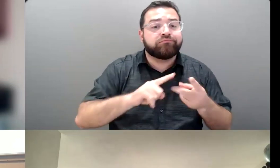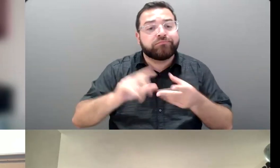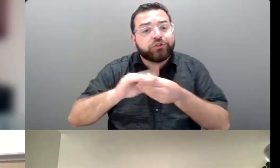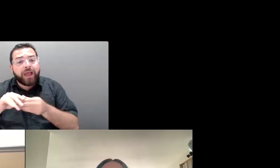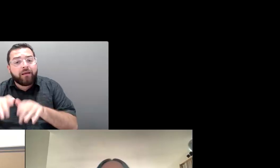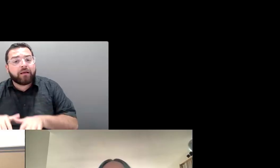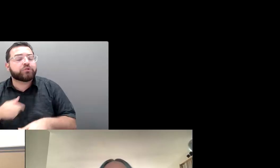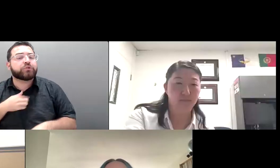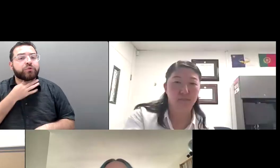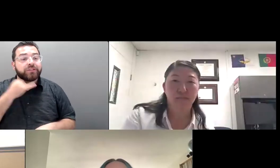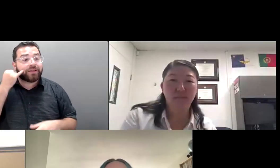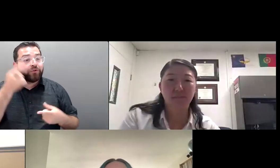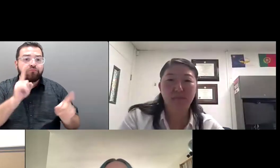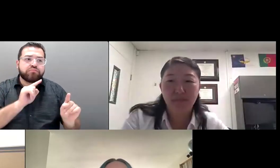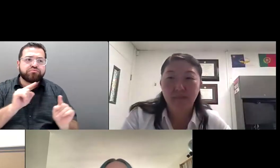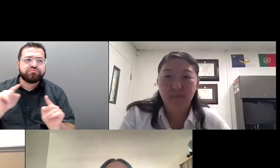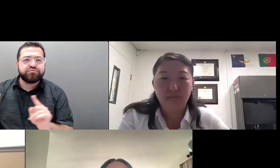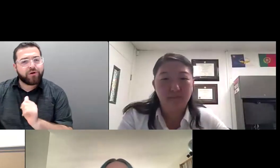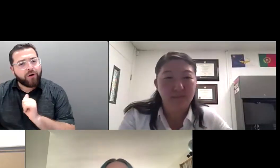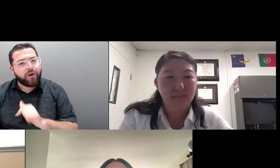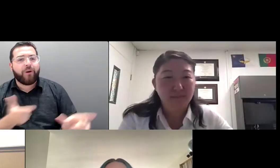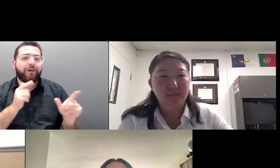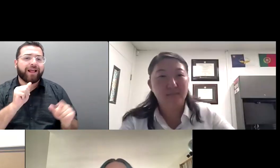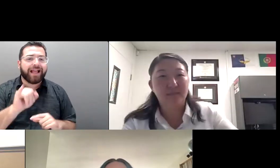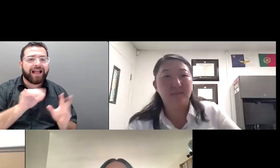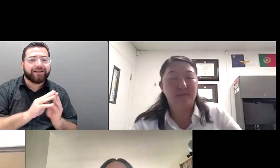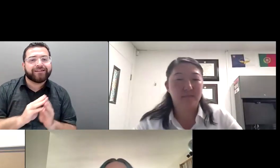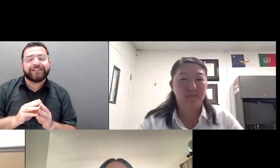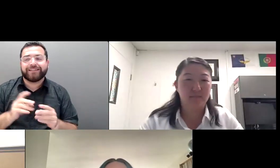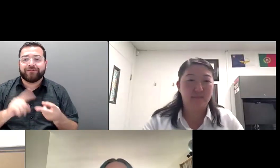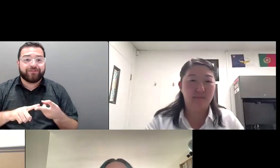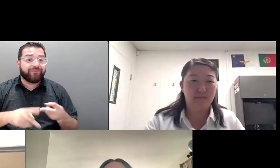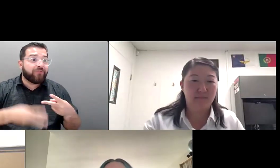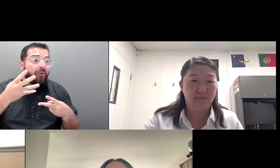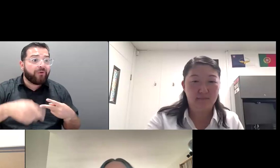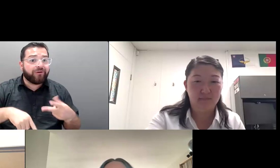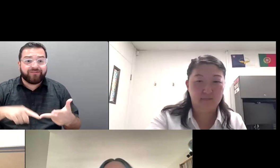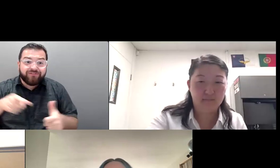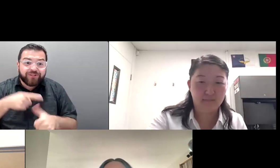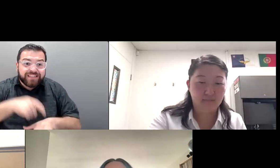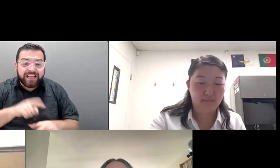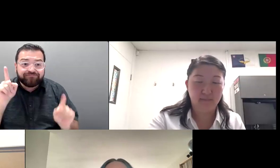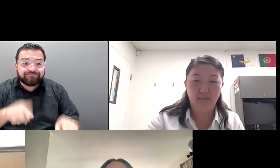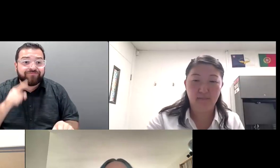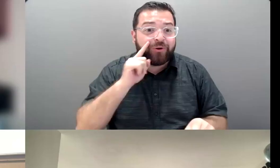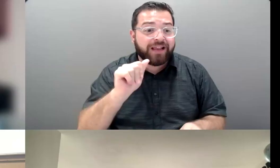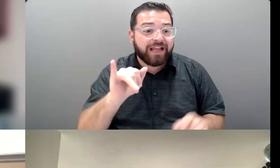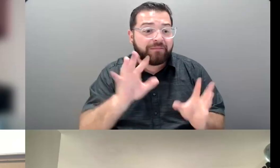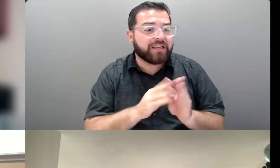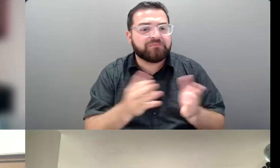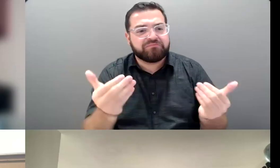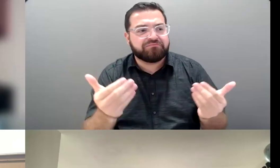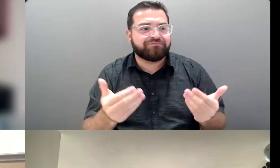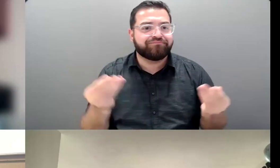you've been to like everything or one or four, or this is your first one. Maybe throw it in the chat if you want.